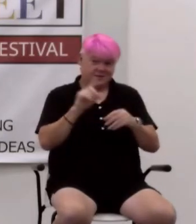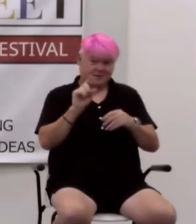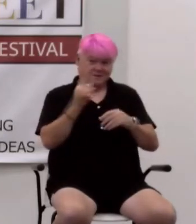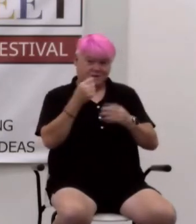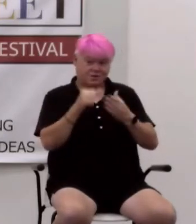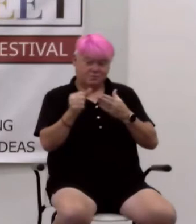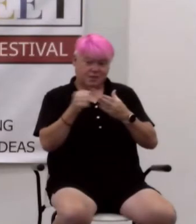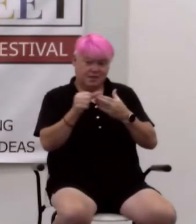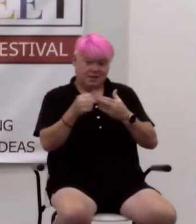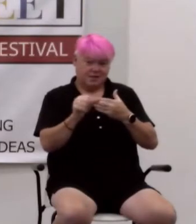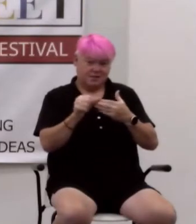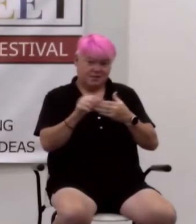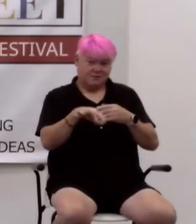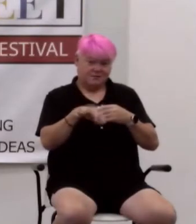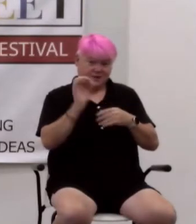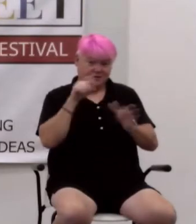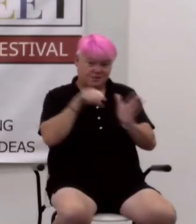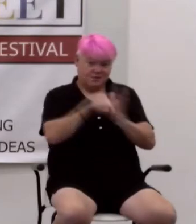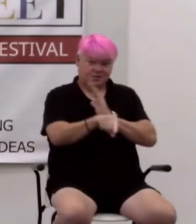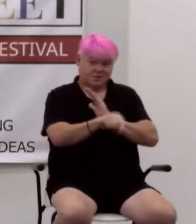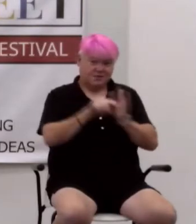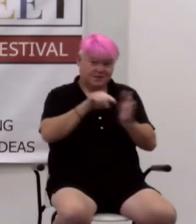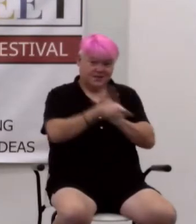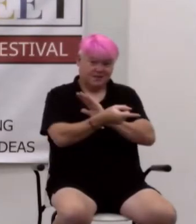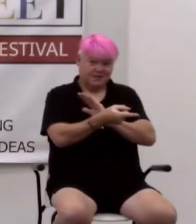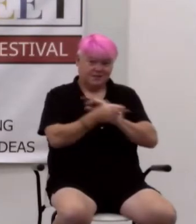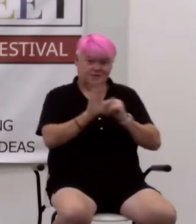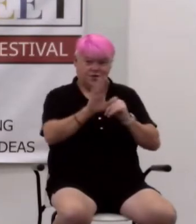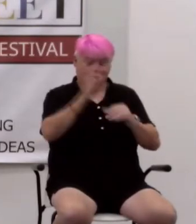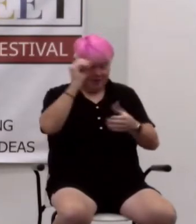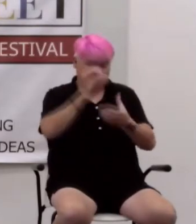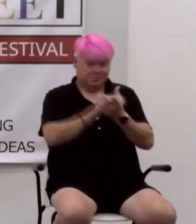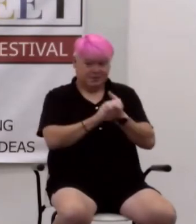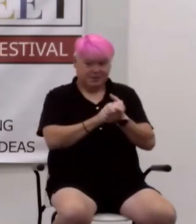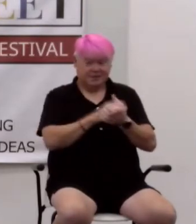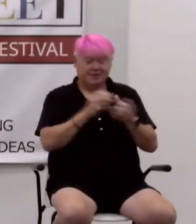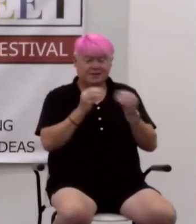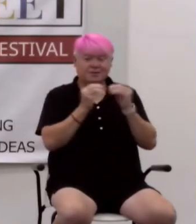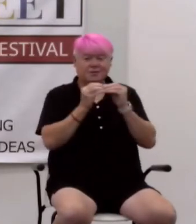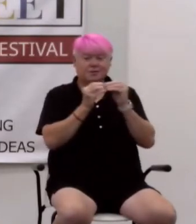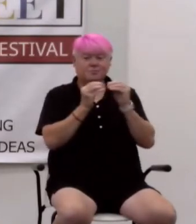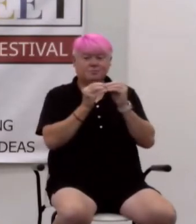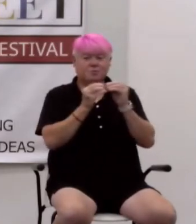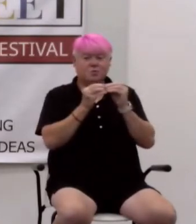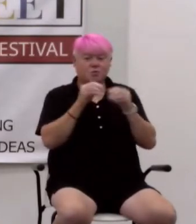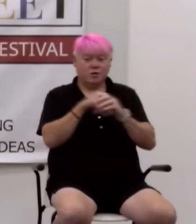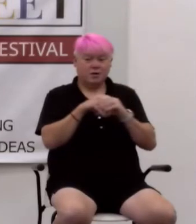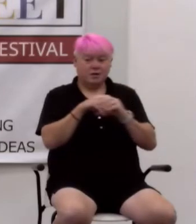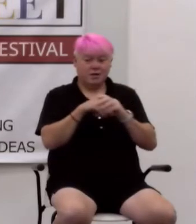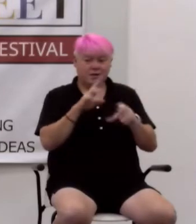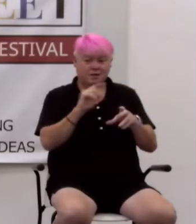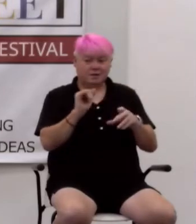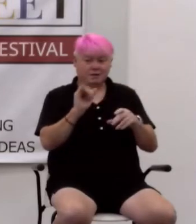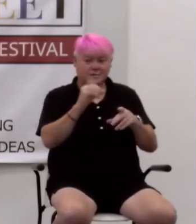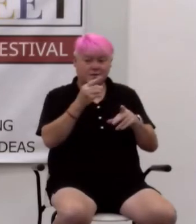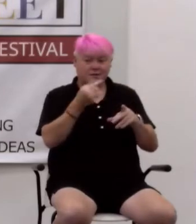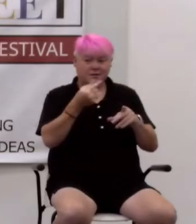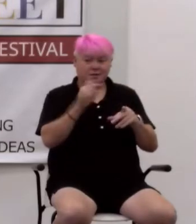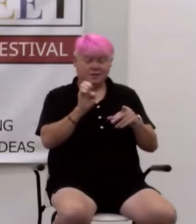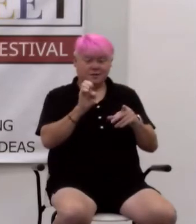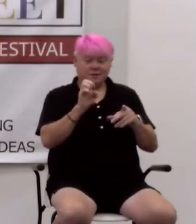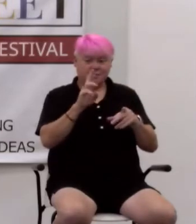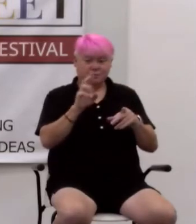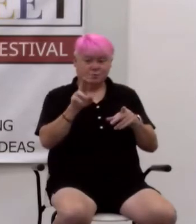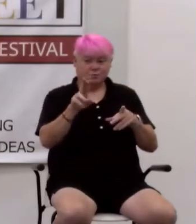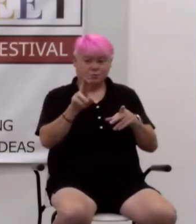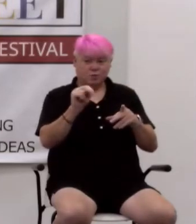that she's killed her husband. And there's even more crime in The Ridge Runner, including poisonings.